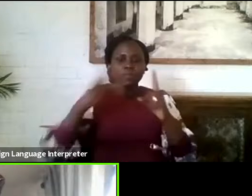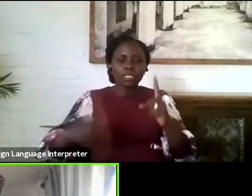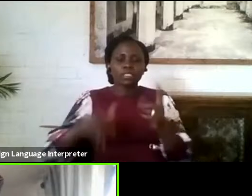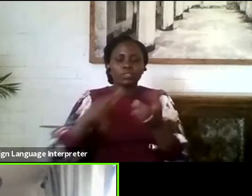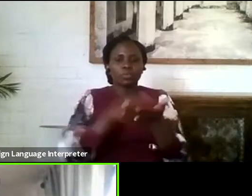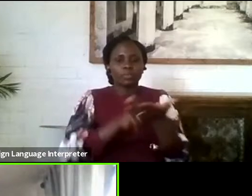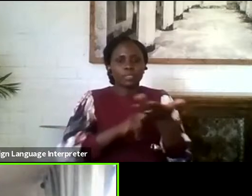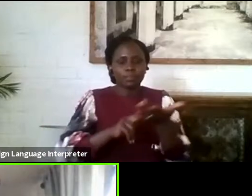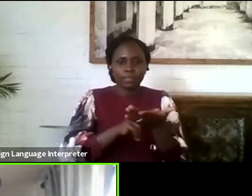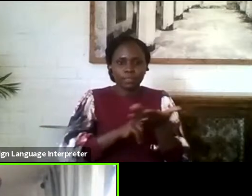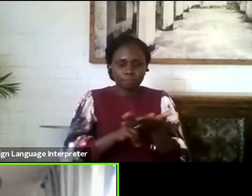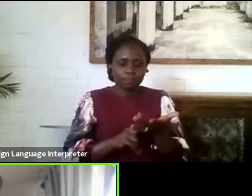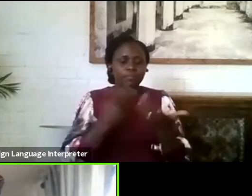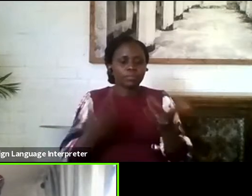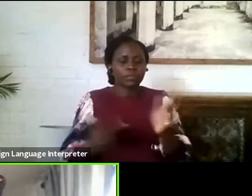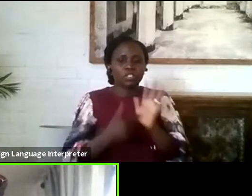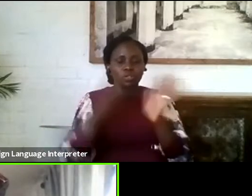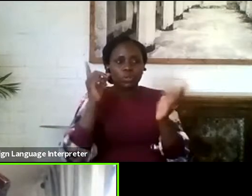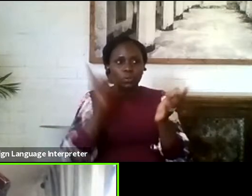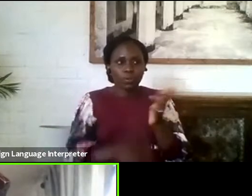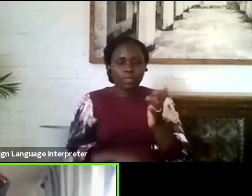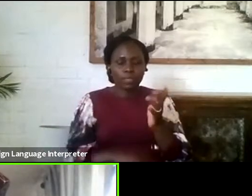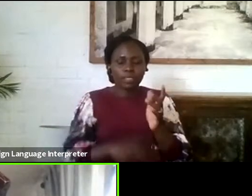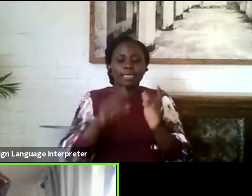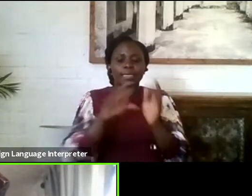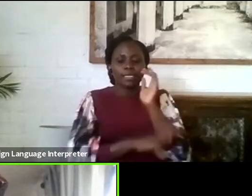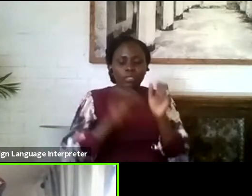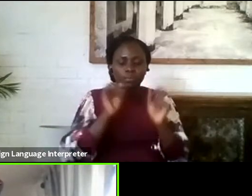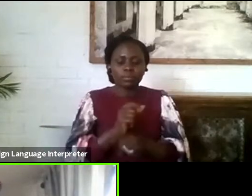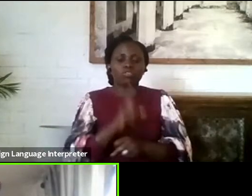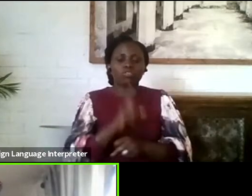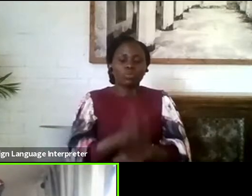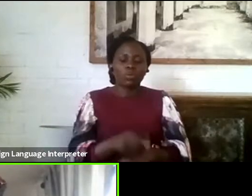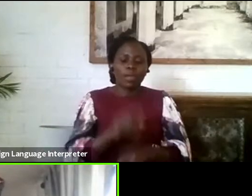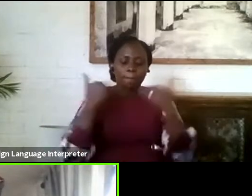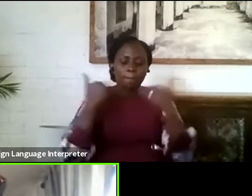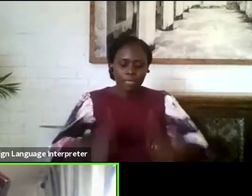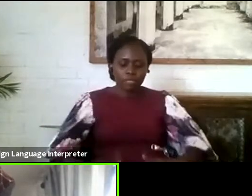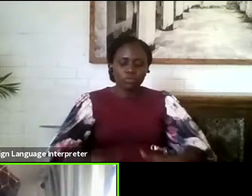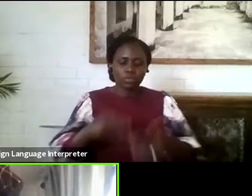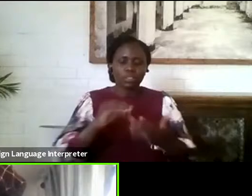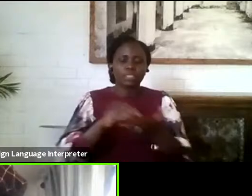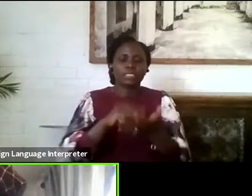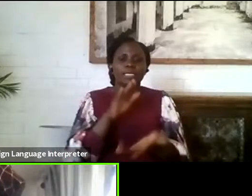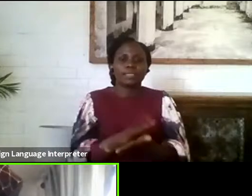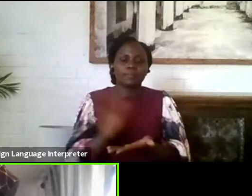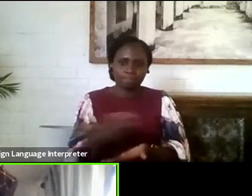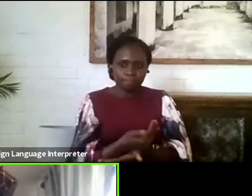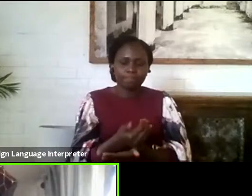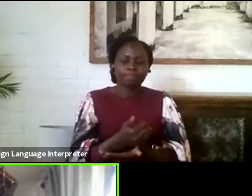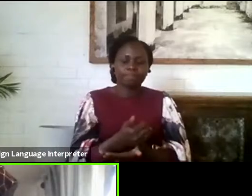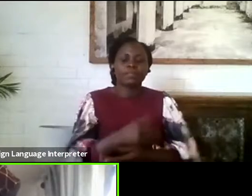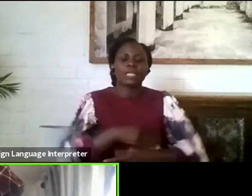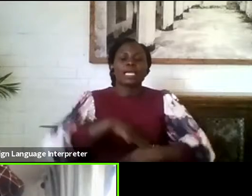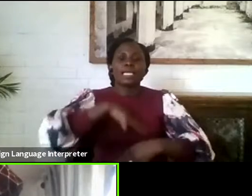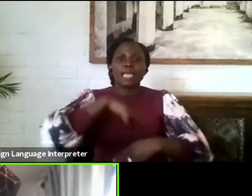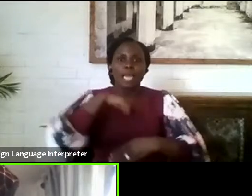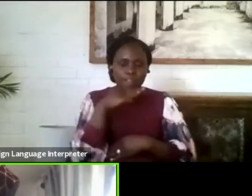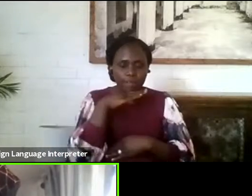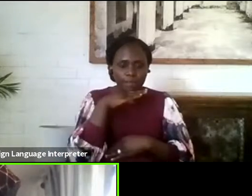States must ensure that the personal data that they collect is adequate, relevant,